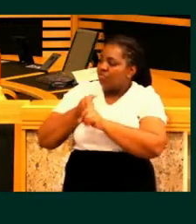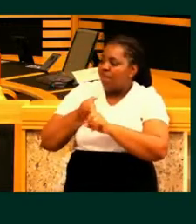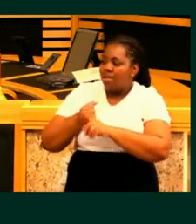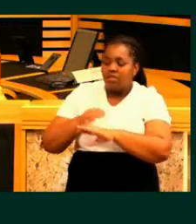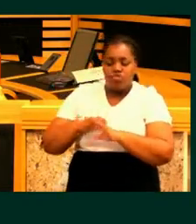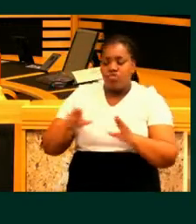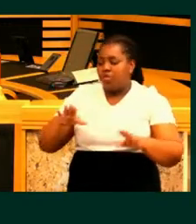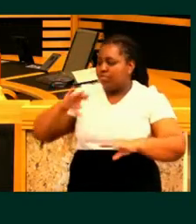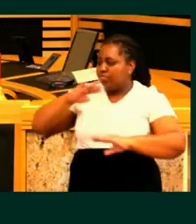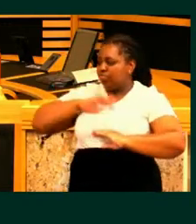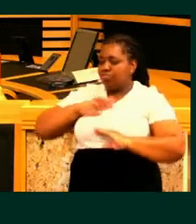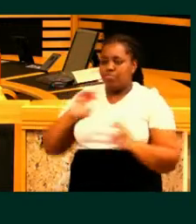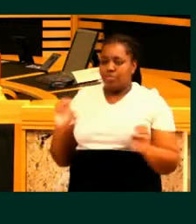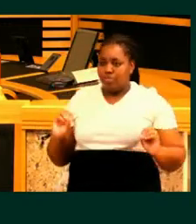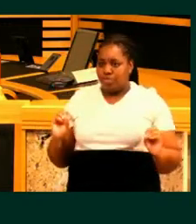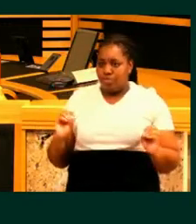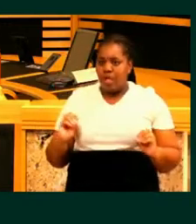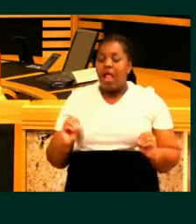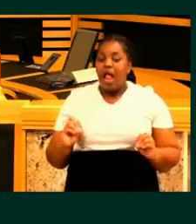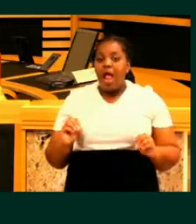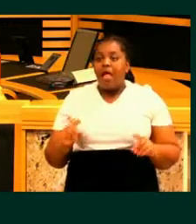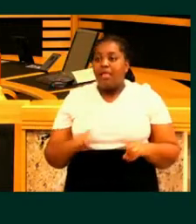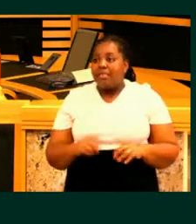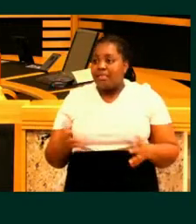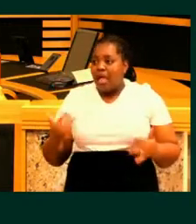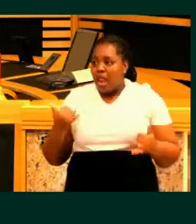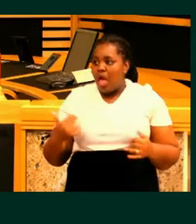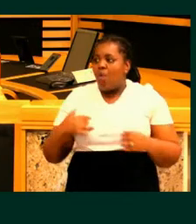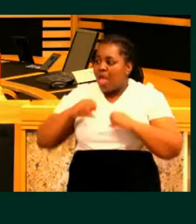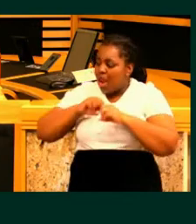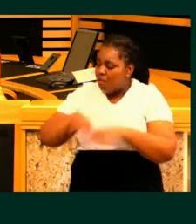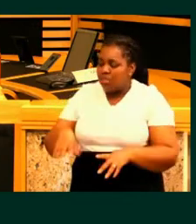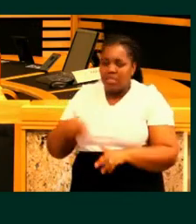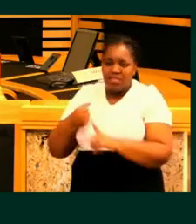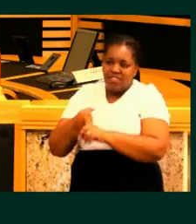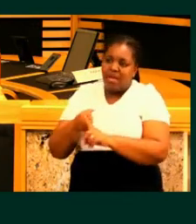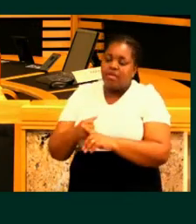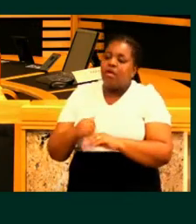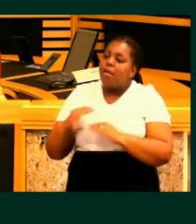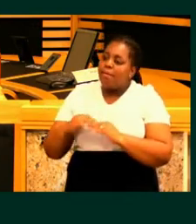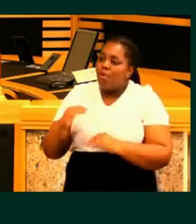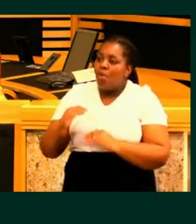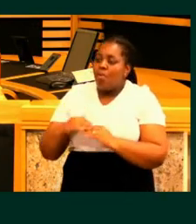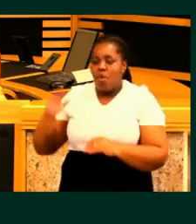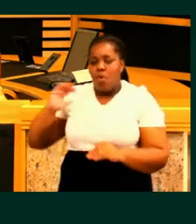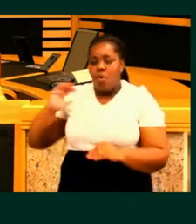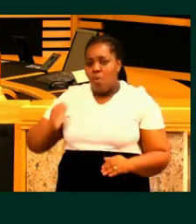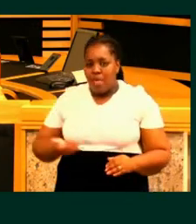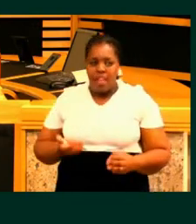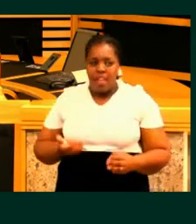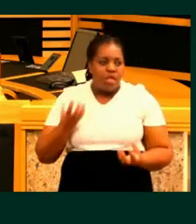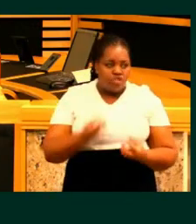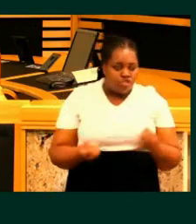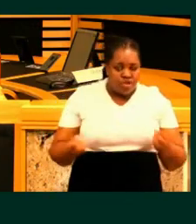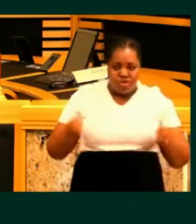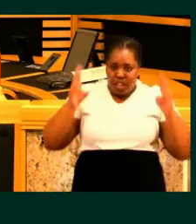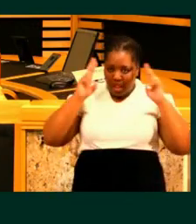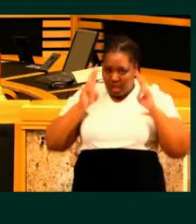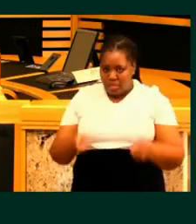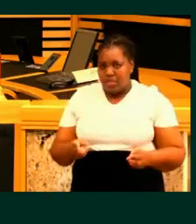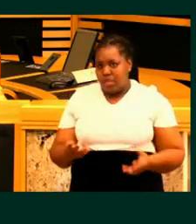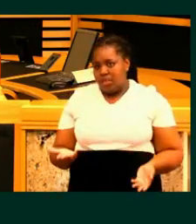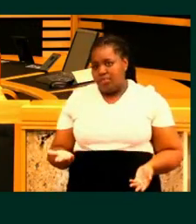s satisfactory as a result we are losing the fight more and more women and children are dying as a